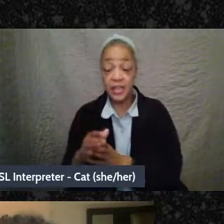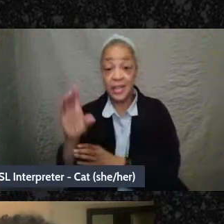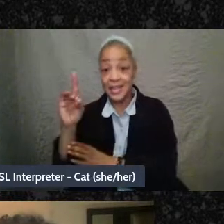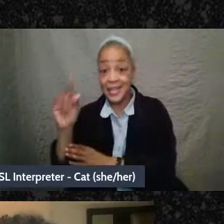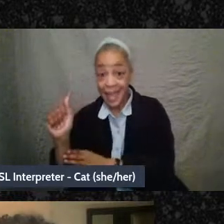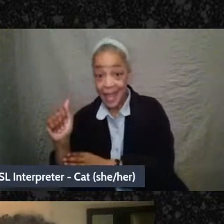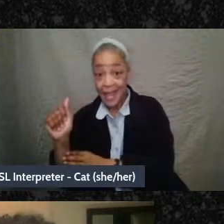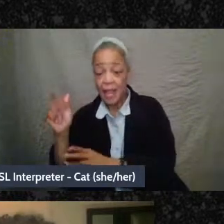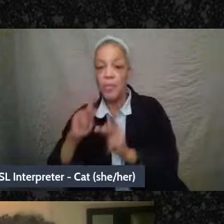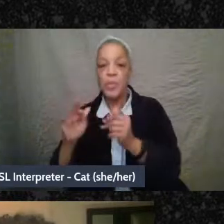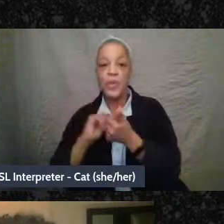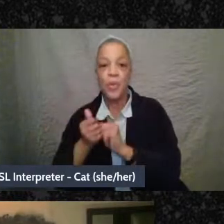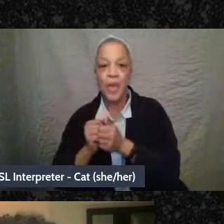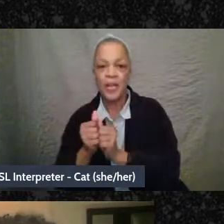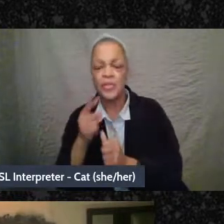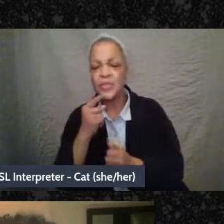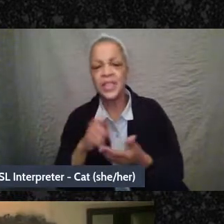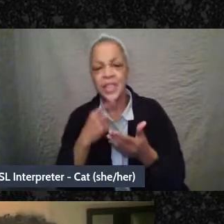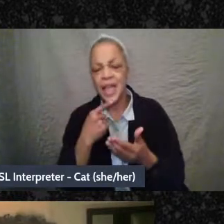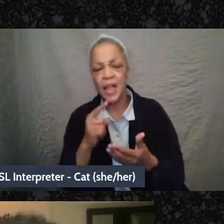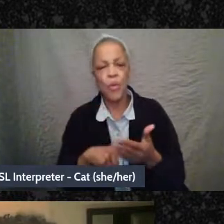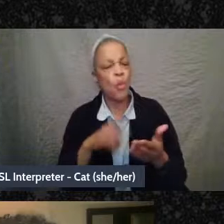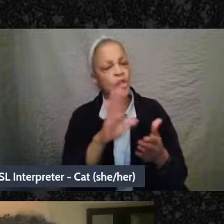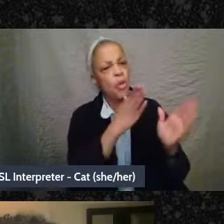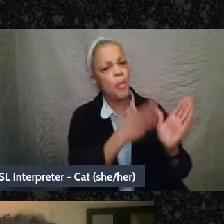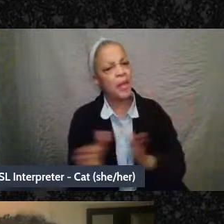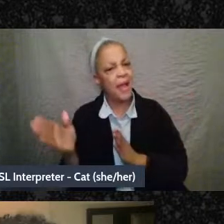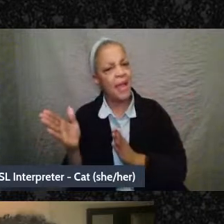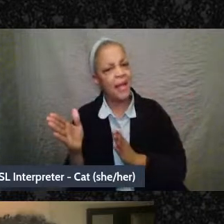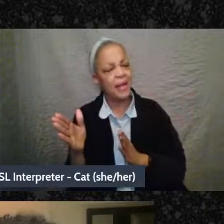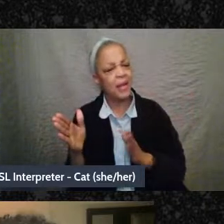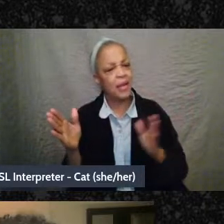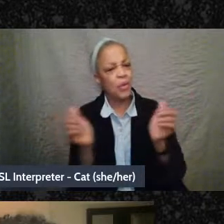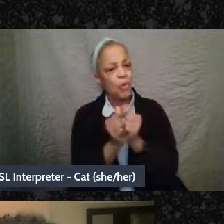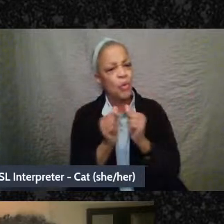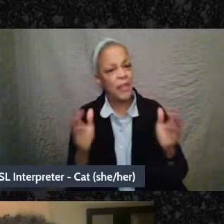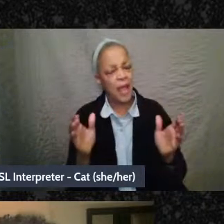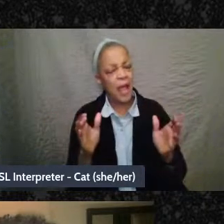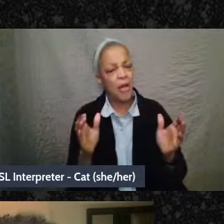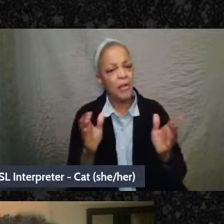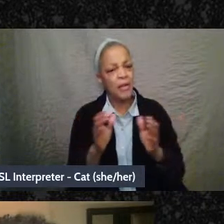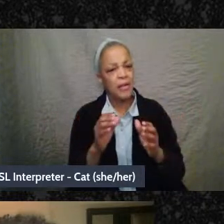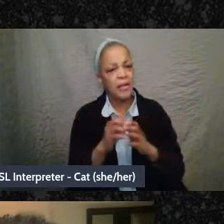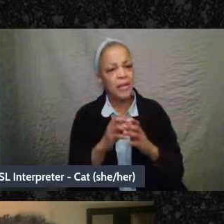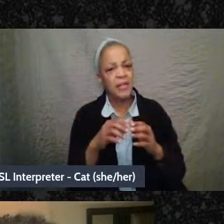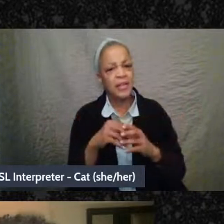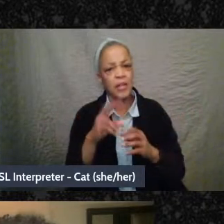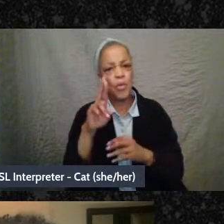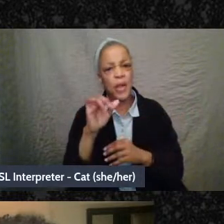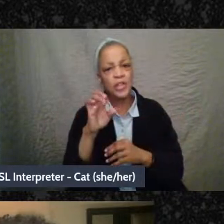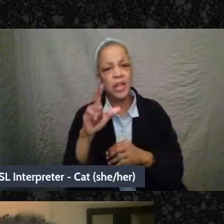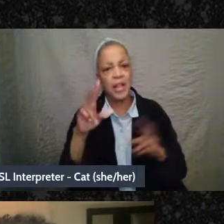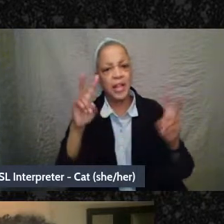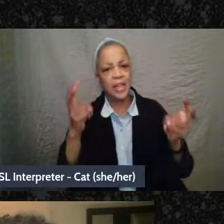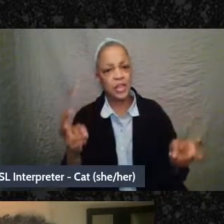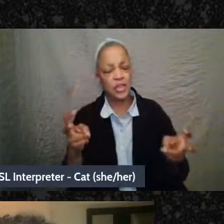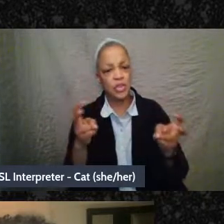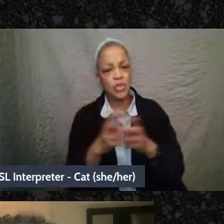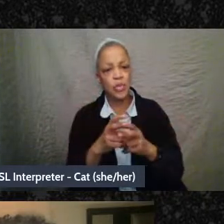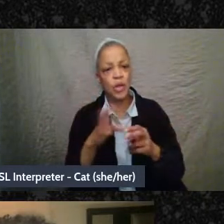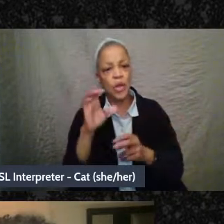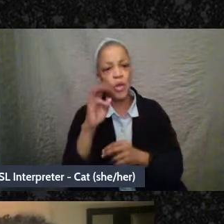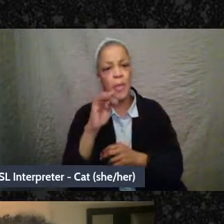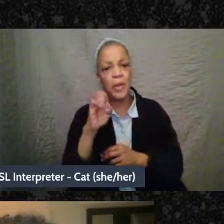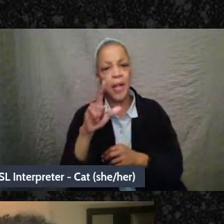people who are running to say, what is your plan to do about these issues with the criminal legal system, and also call them out for how